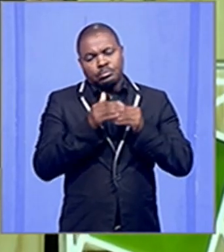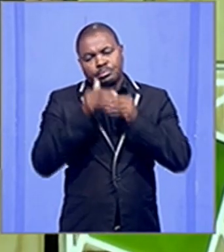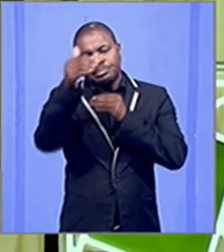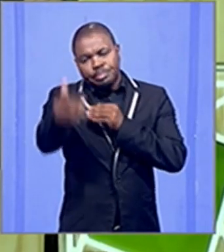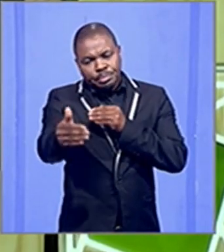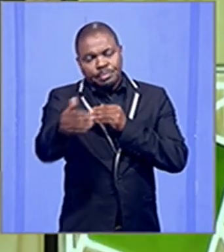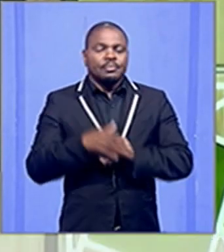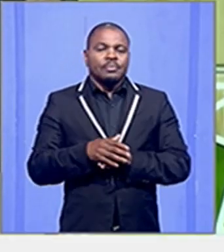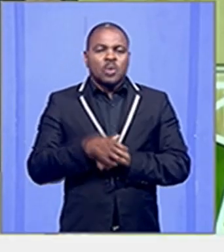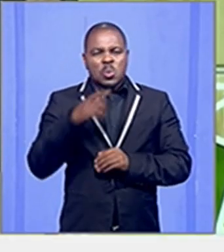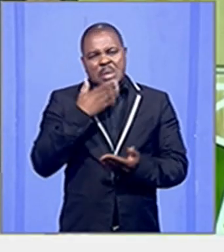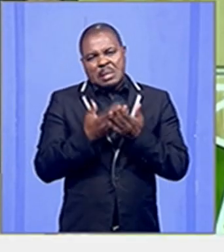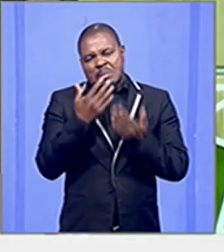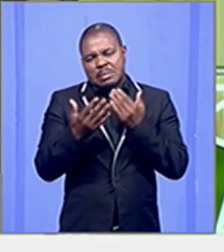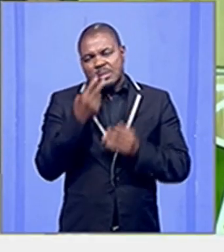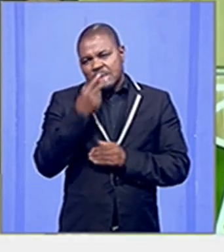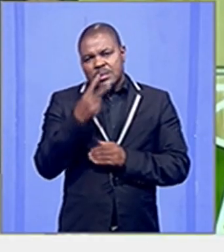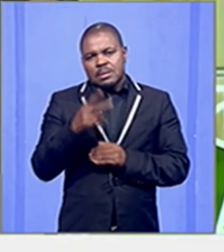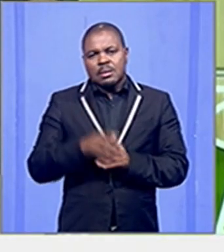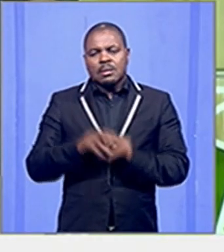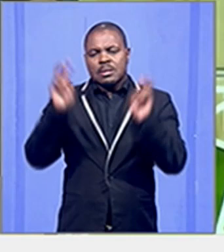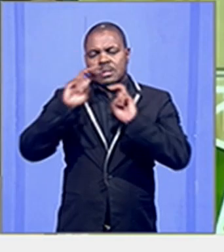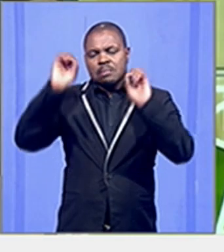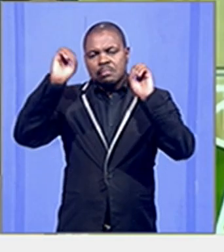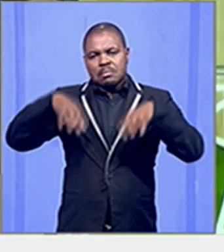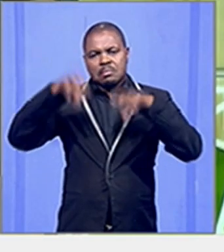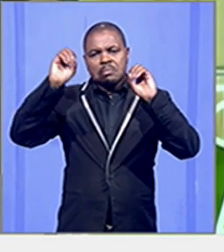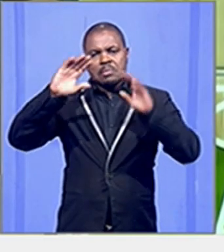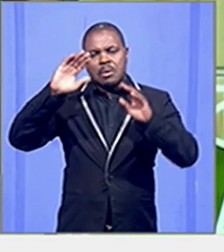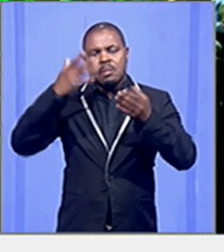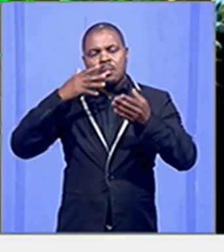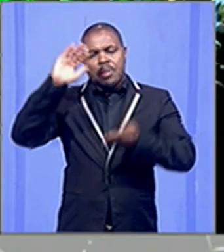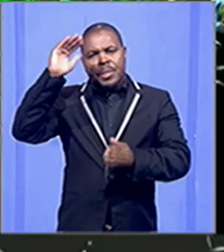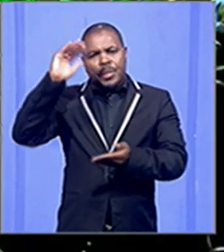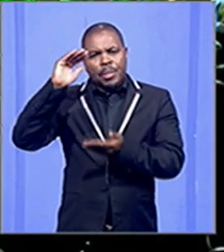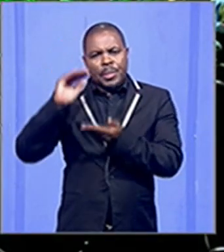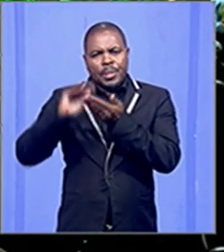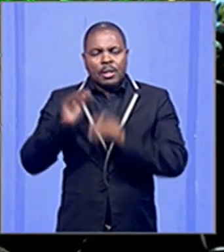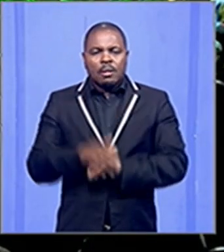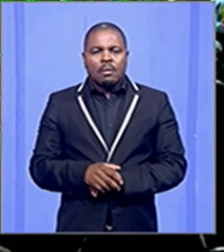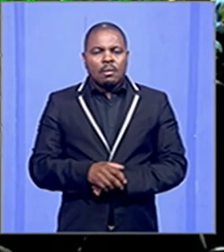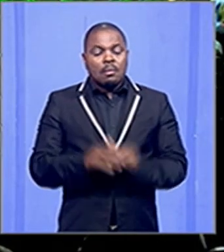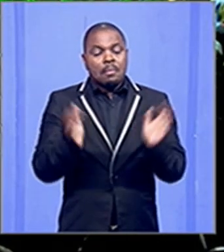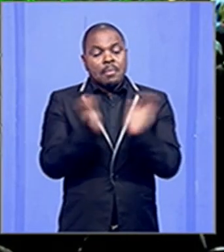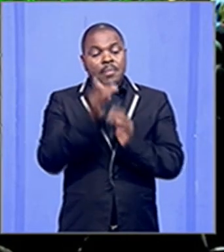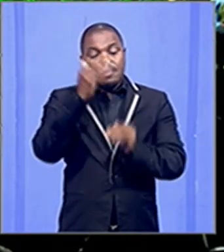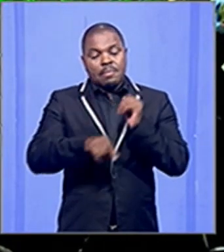see a reduction in the incidence of load shedding. Seboka se tla fela ka labone.